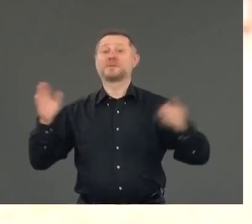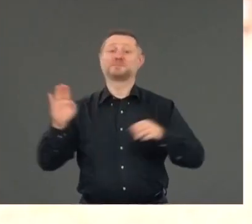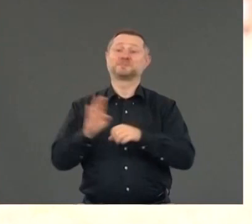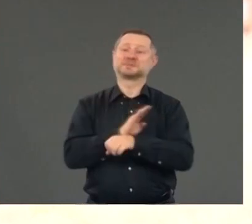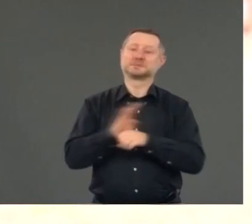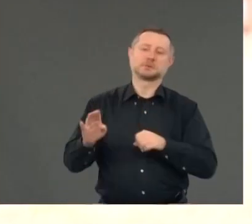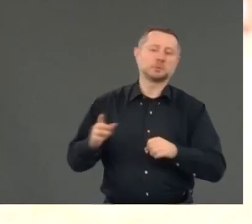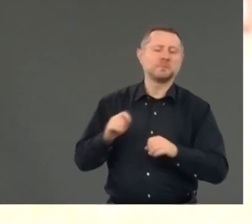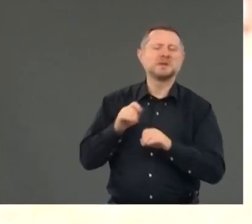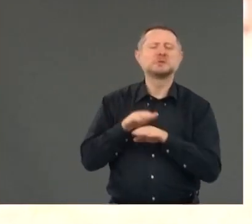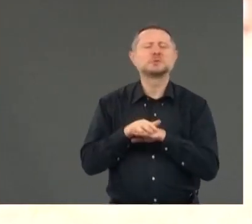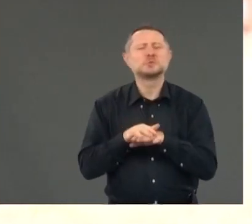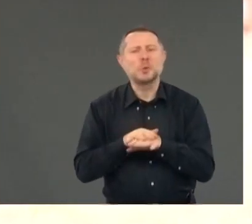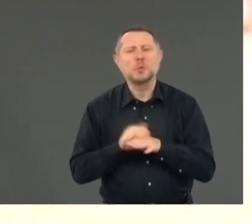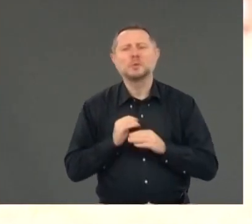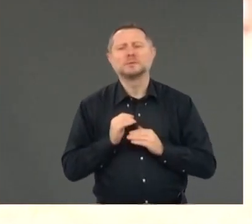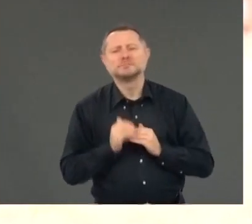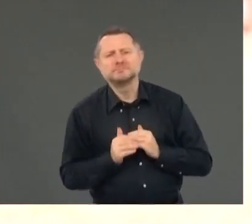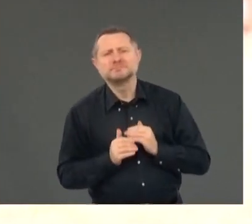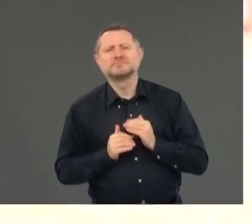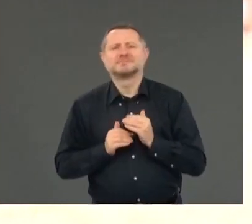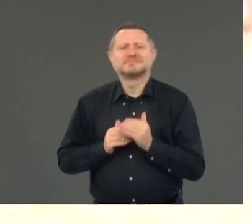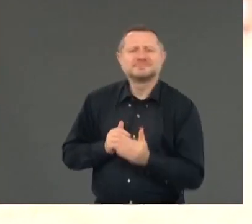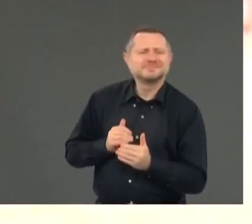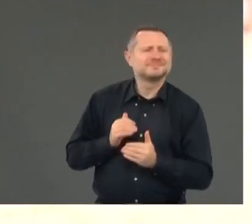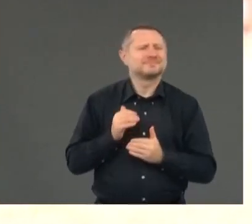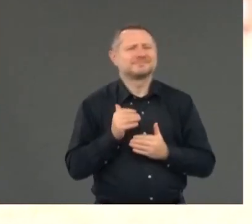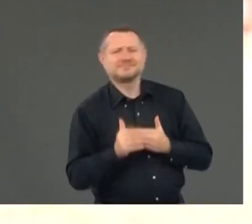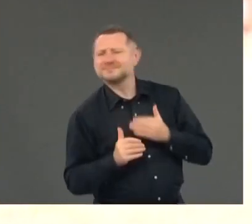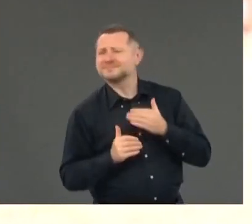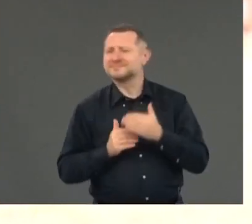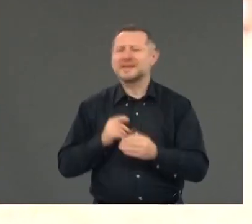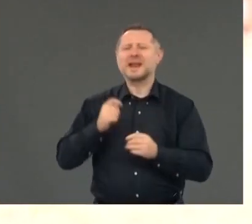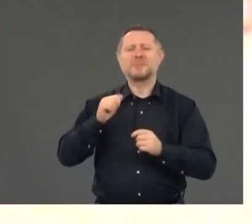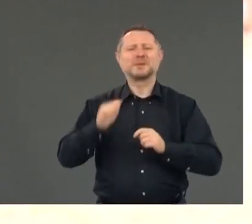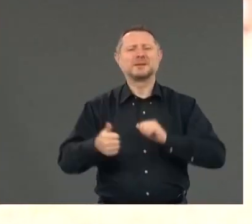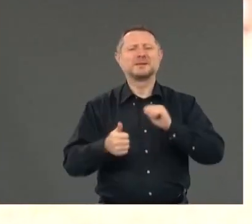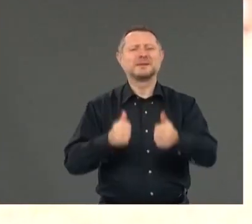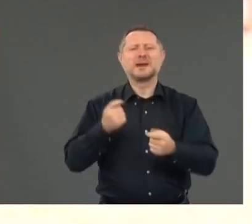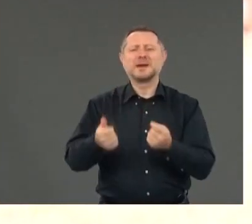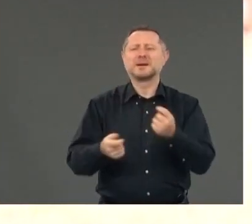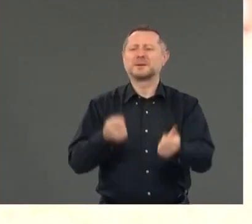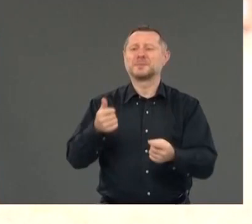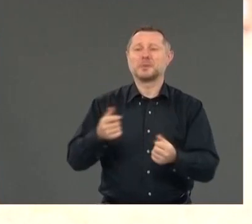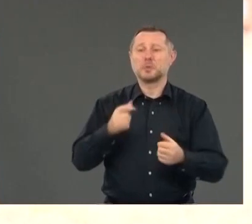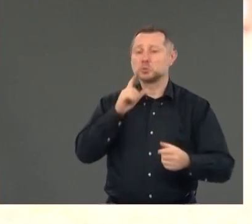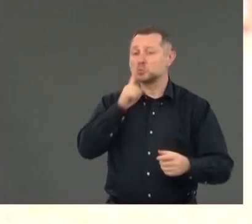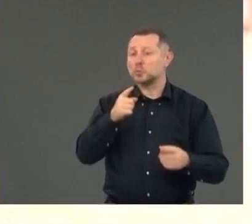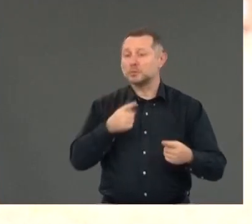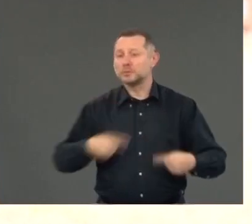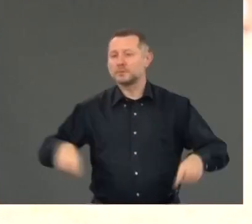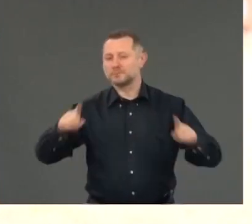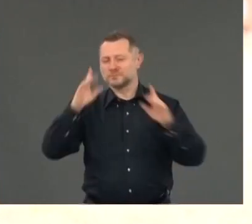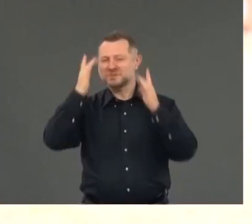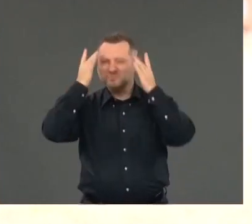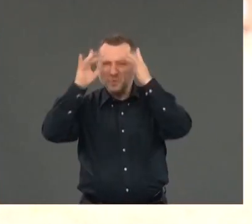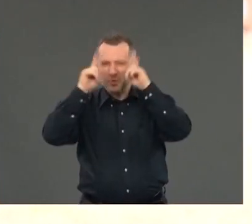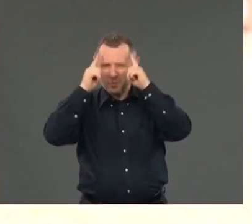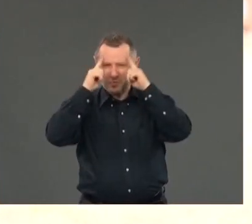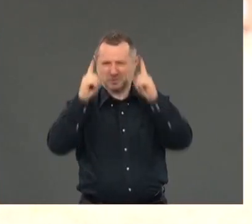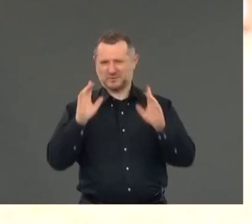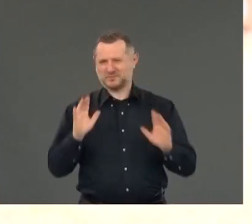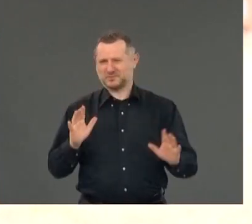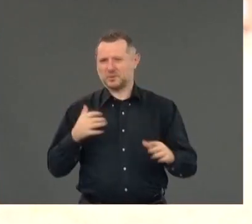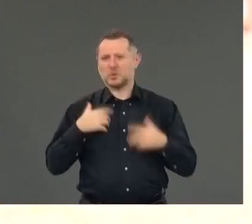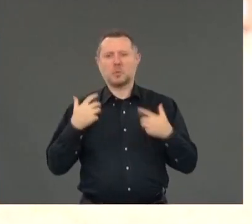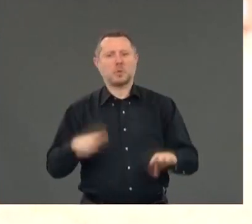start gradually, we start slowly. We make sure we're all being smart so the virus infection rate stays down,